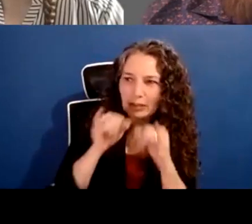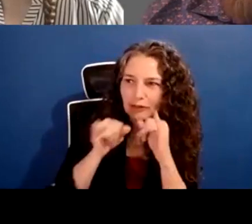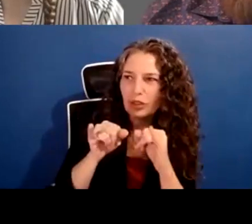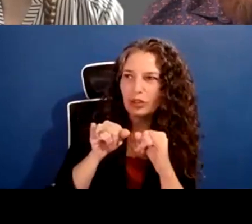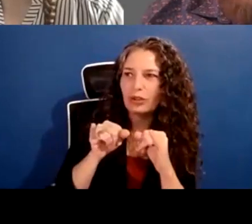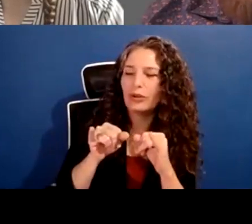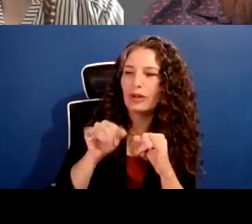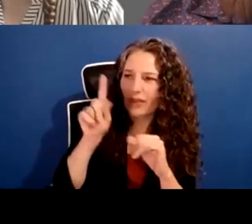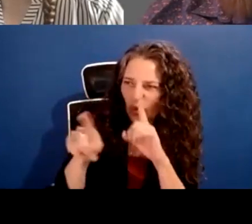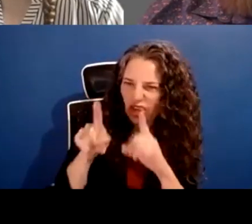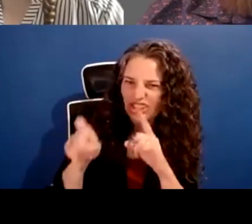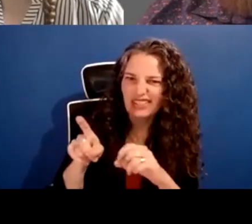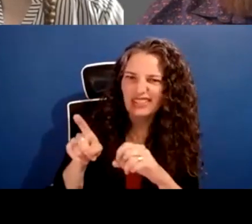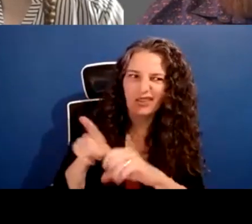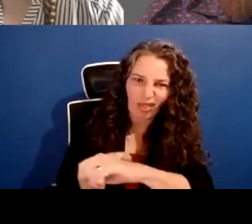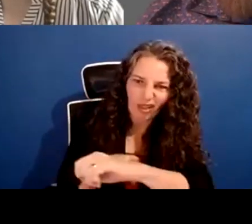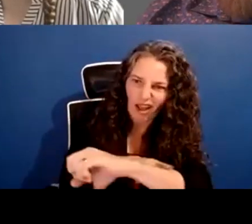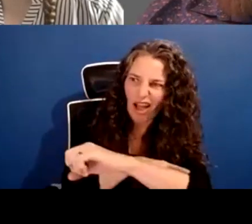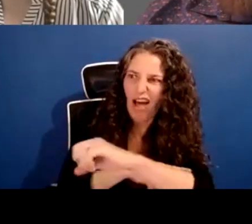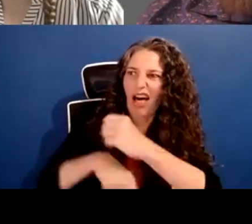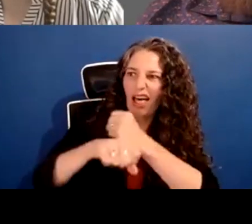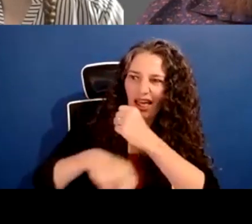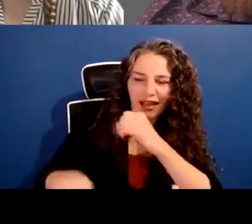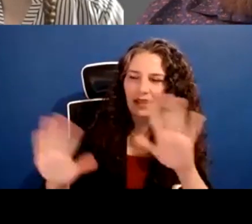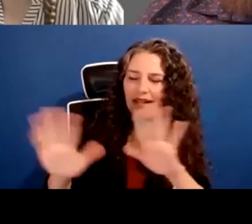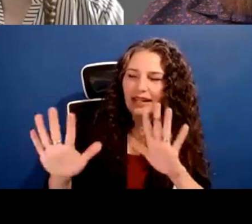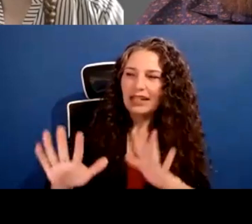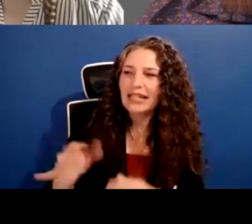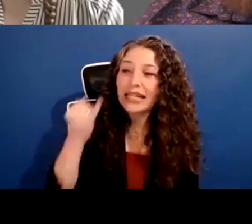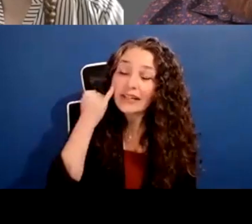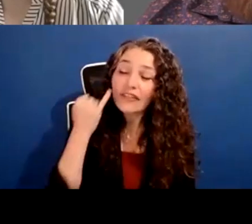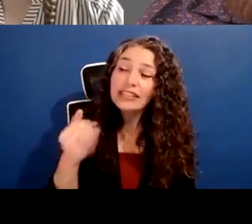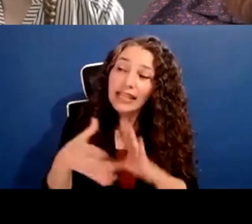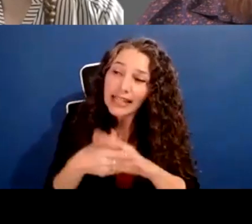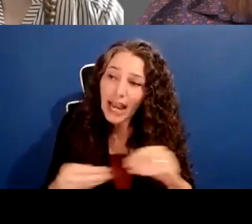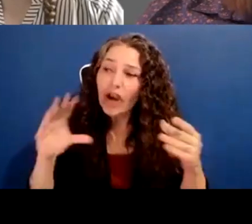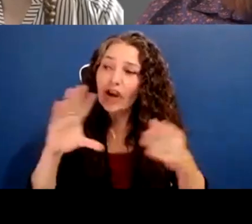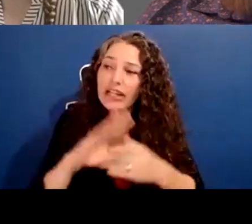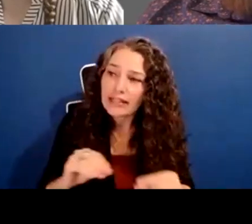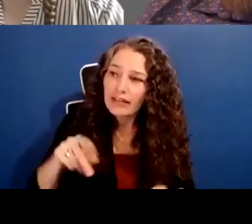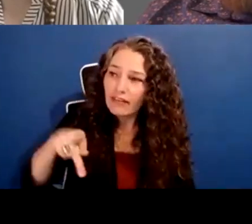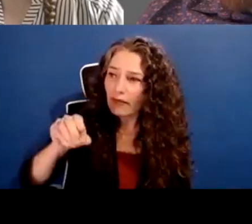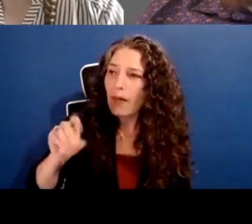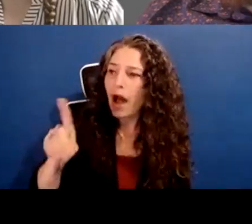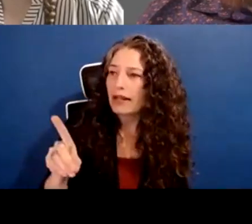podcast, as opposed to a narrative form, it's really important to think through